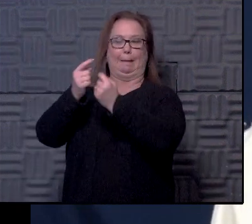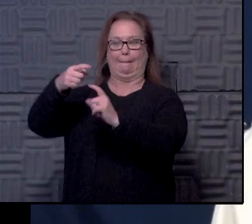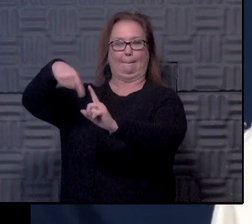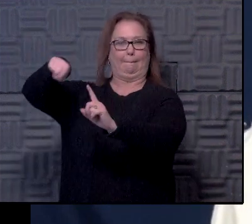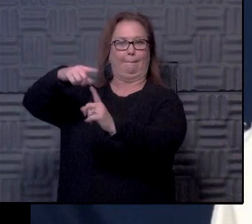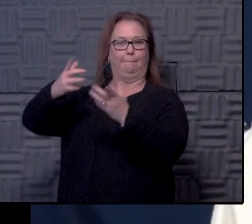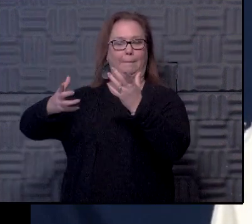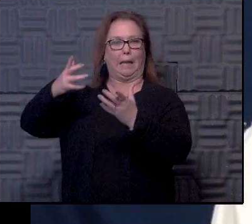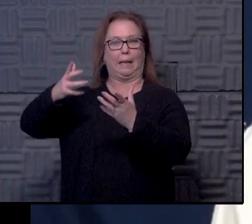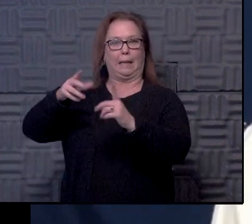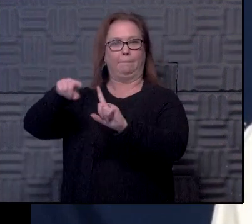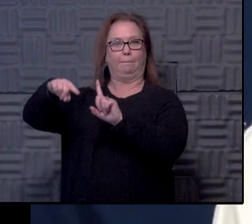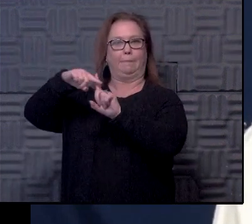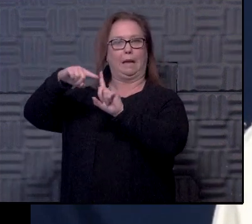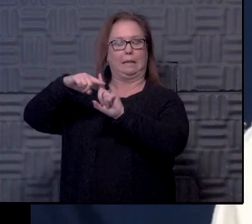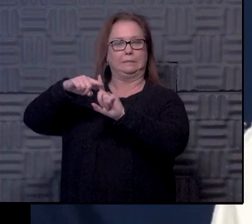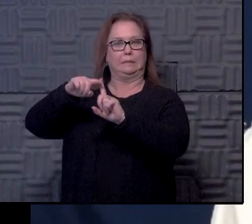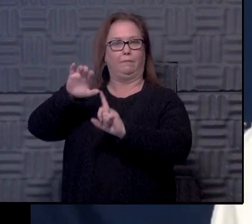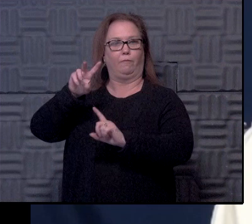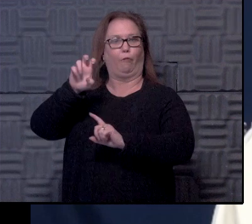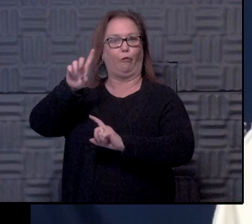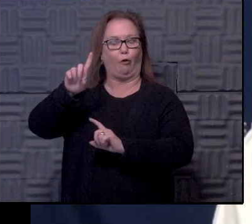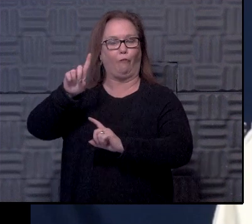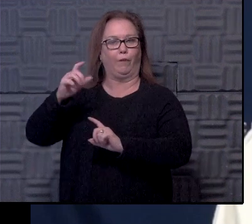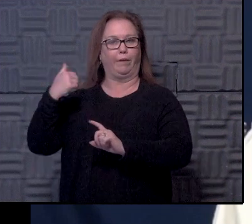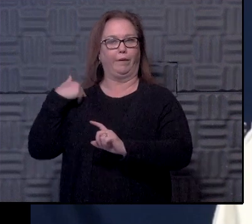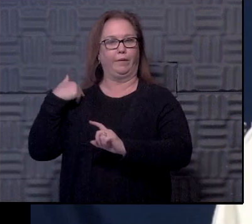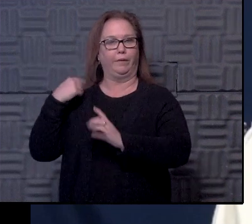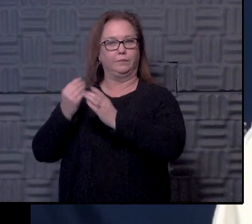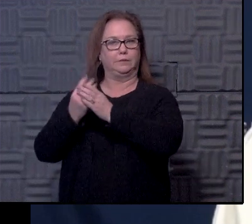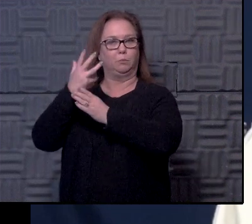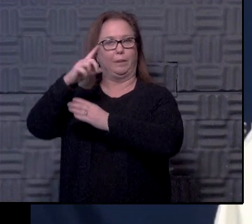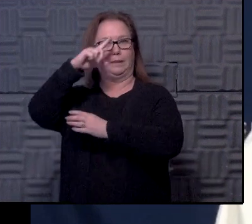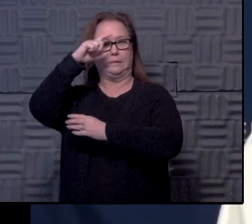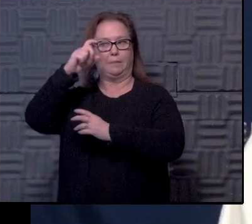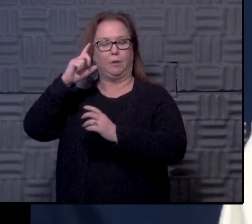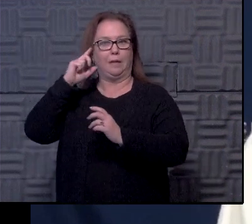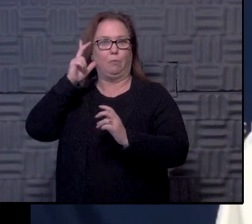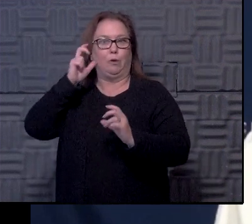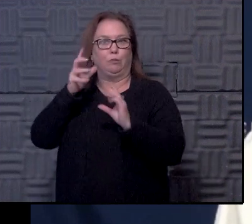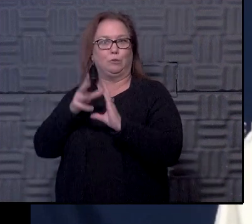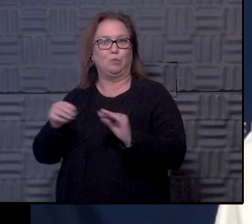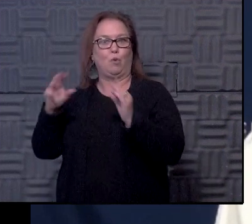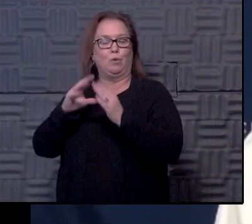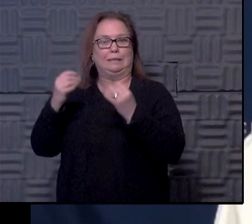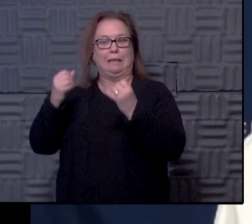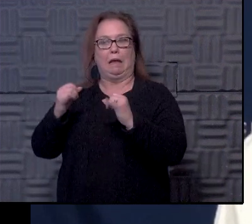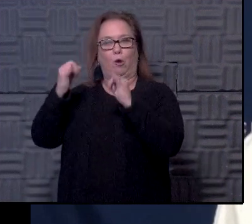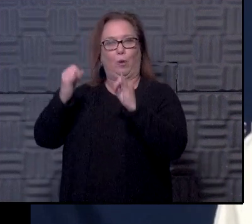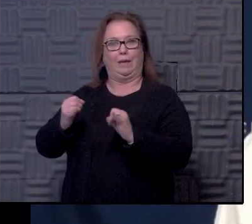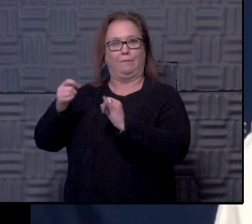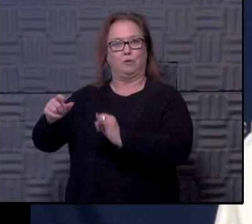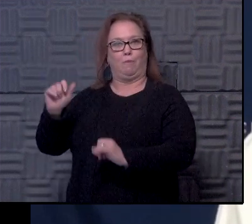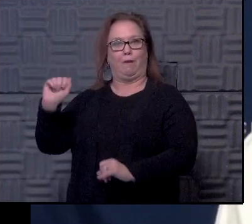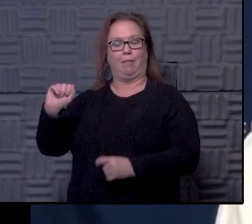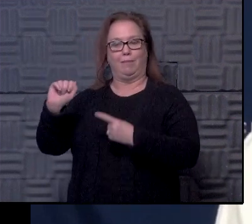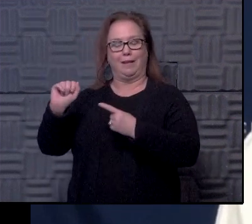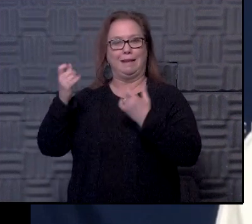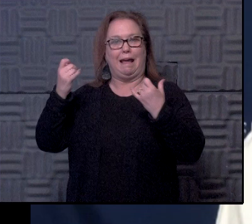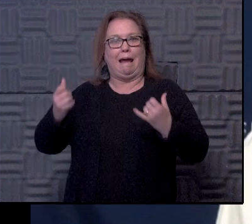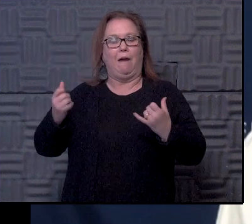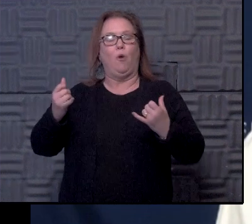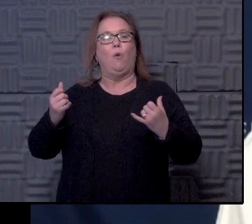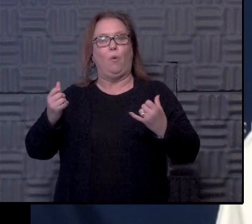have been positive earlier in the year, and stories very recently where an individual athlete